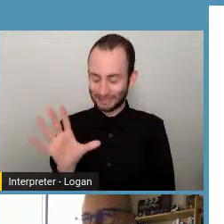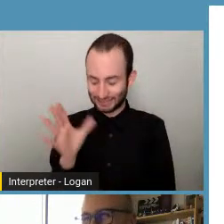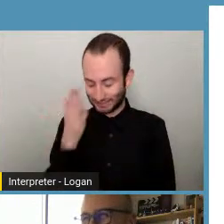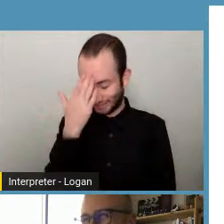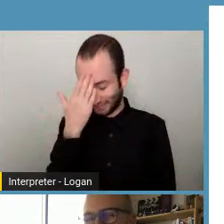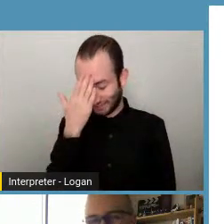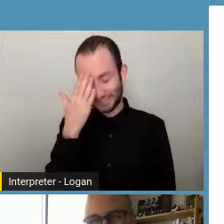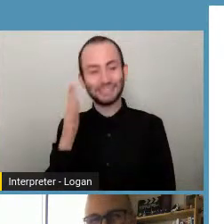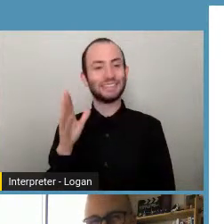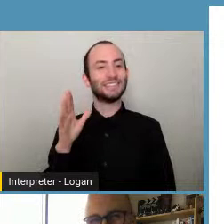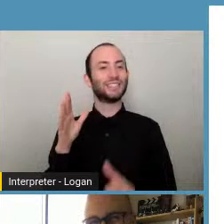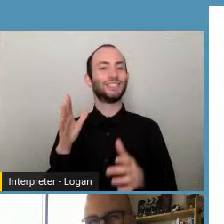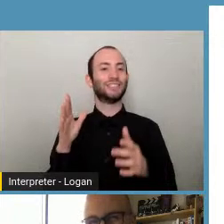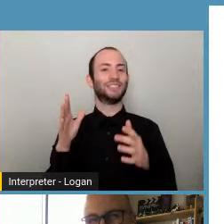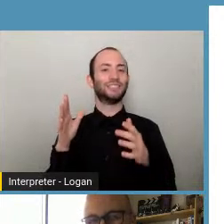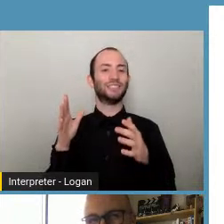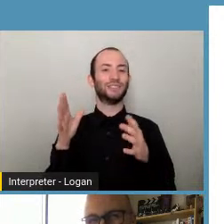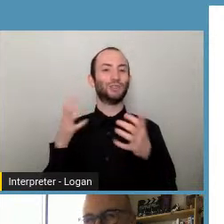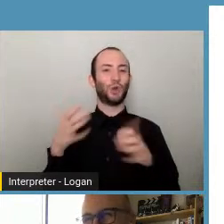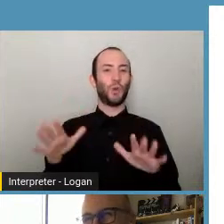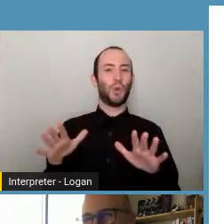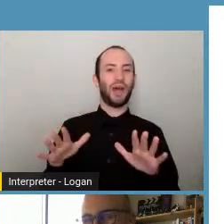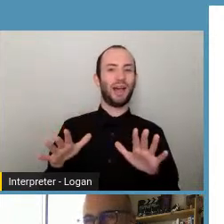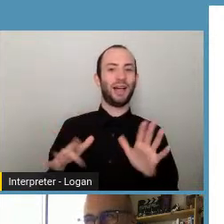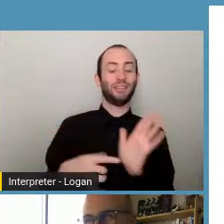fine a point on it. And I feel we could say that quite